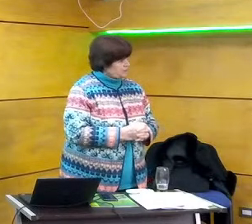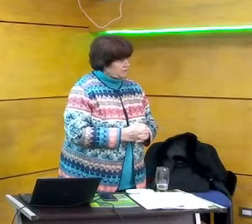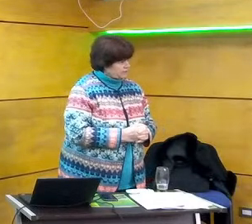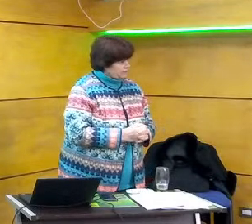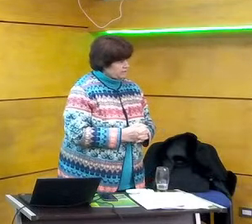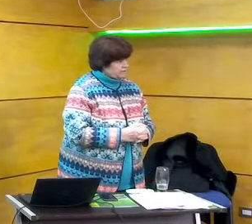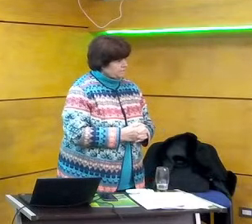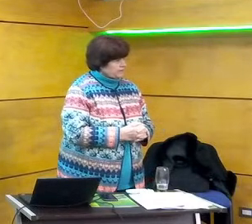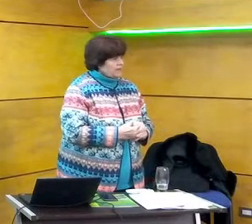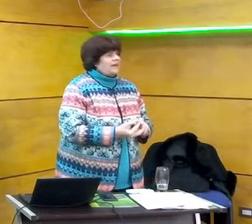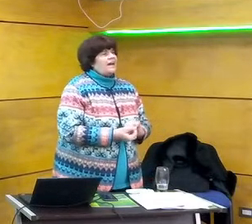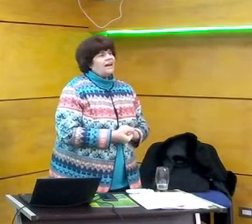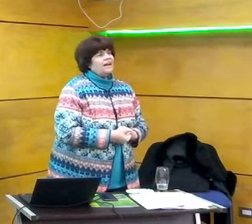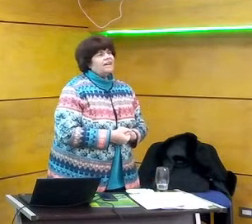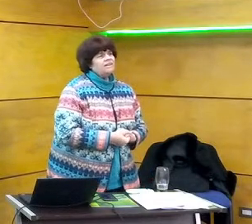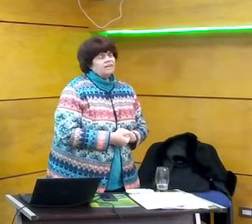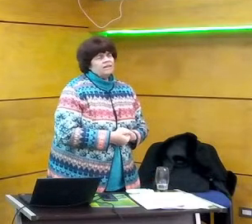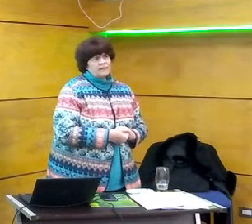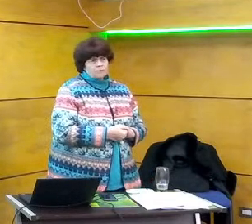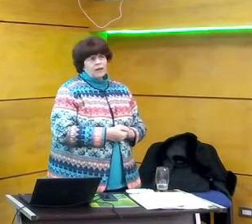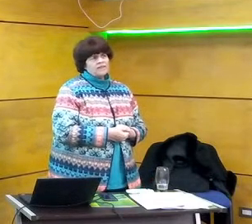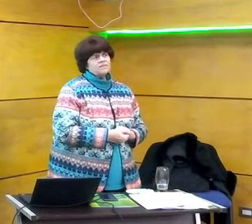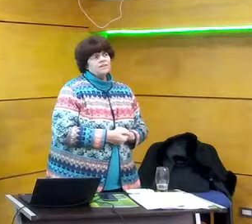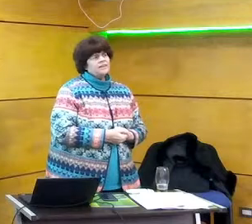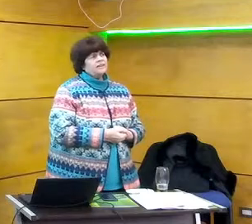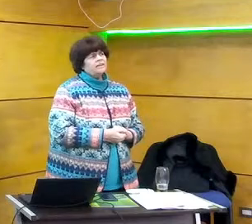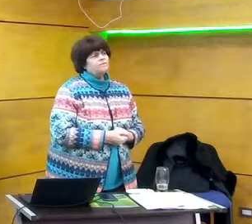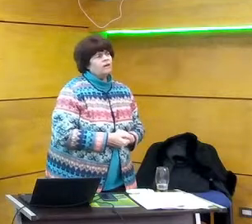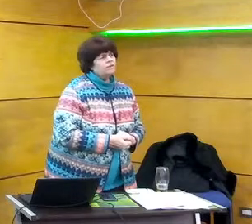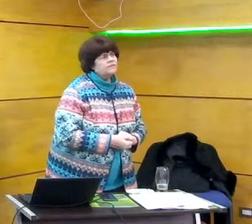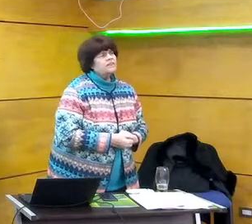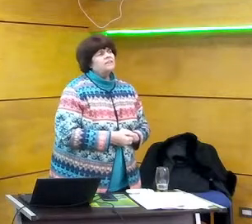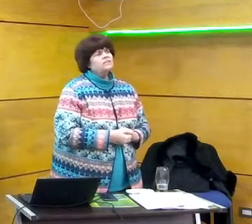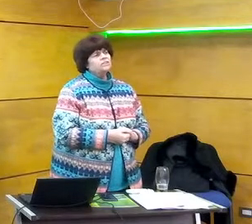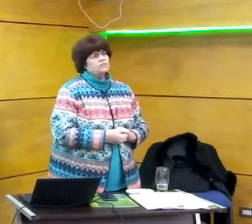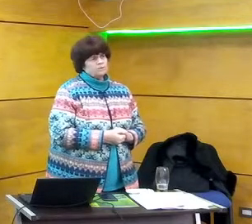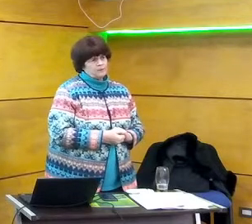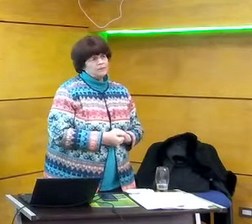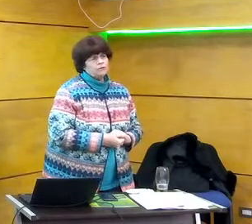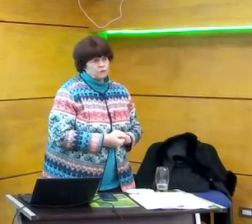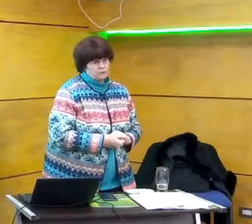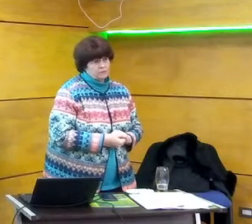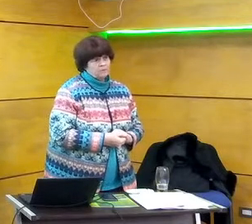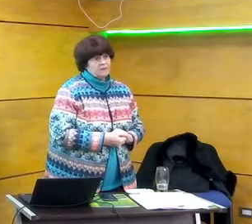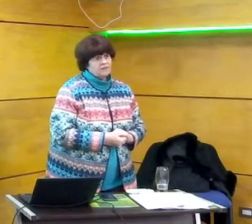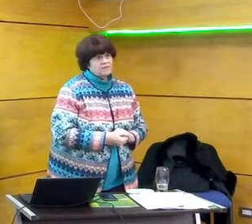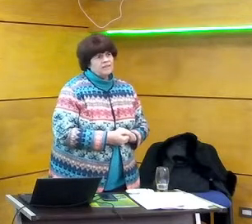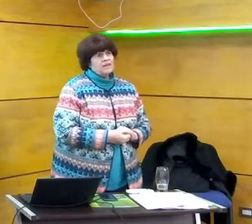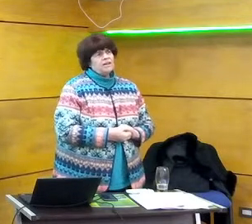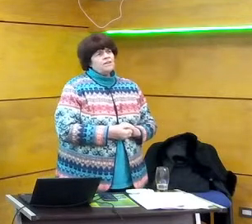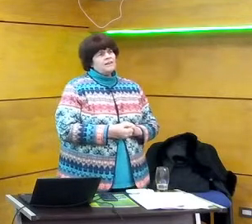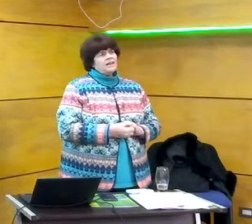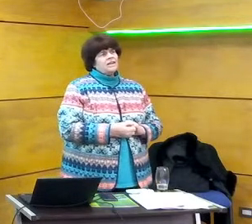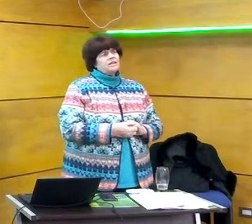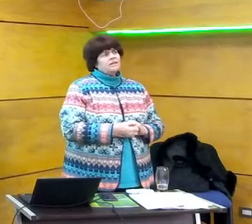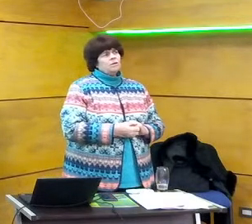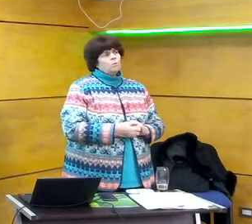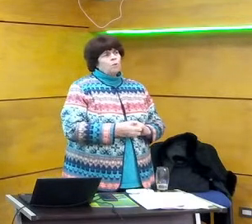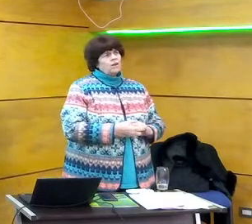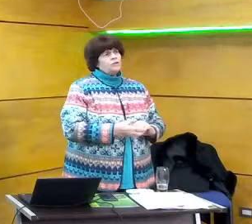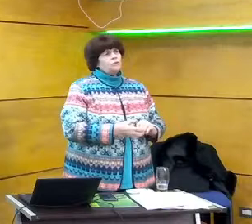their opinions. And that's why I started getting involved in English Speaking Union, because